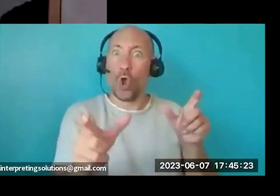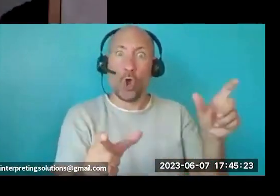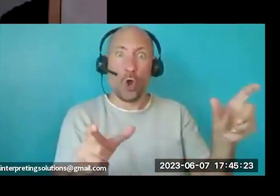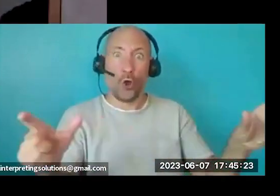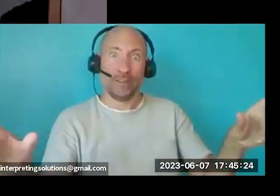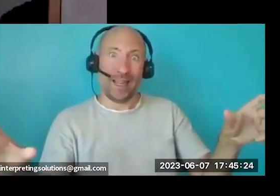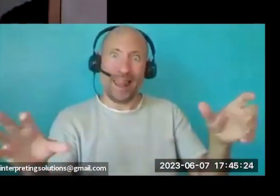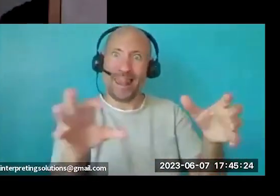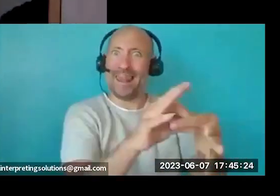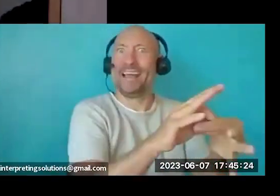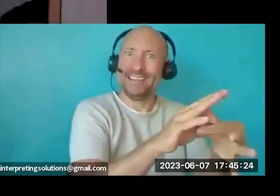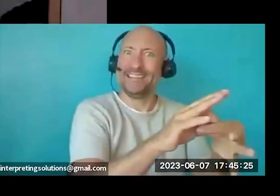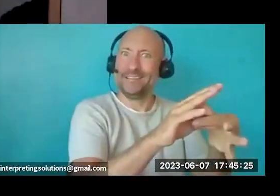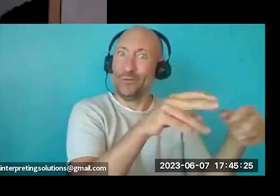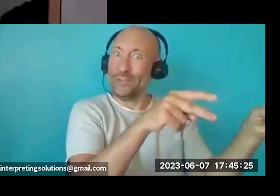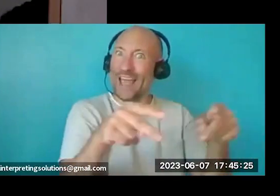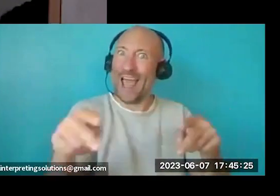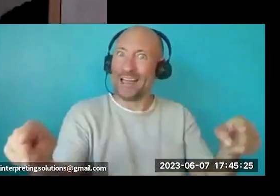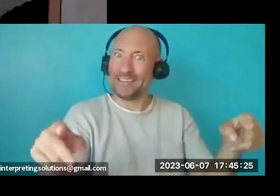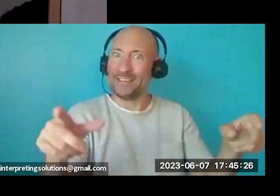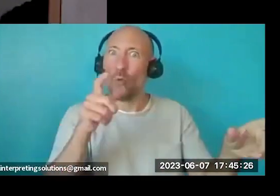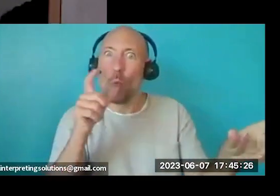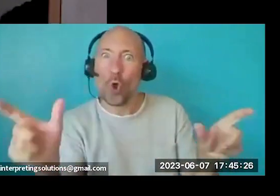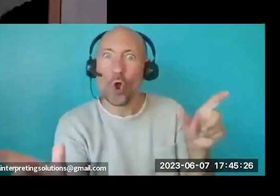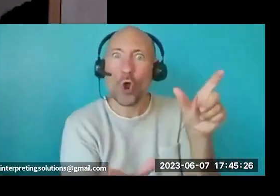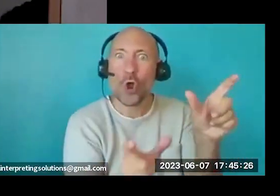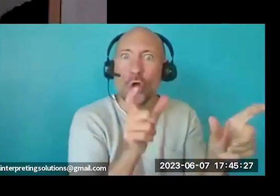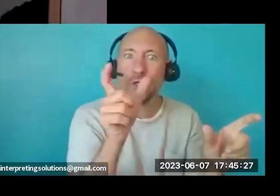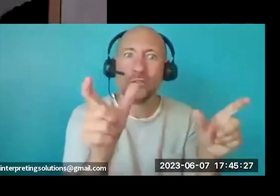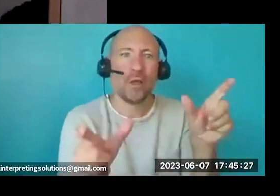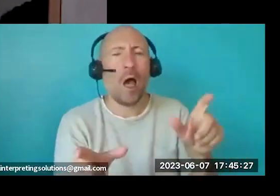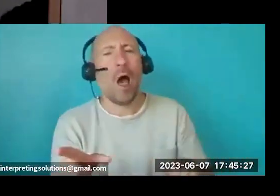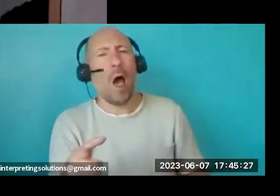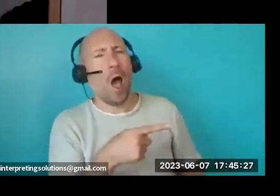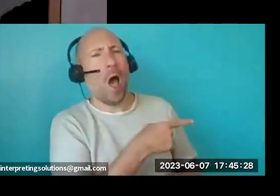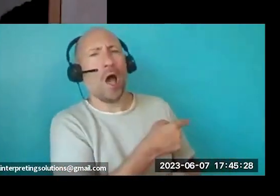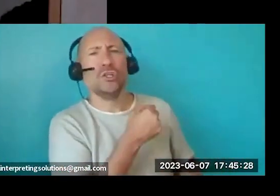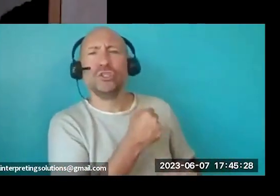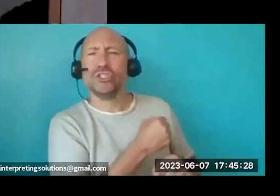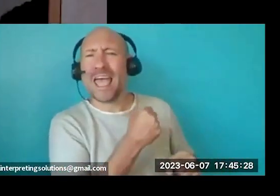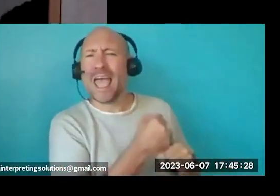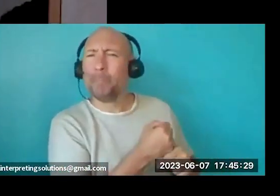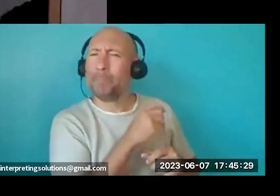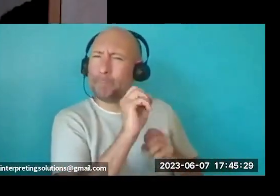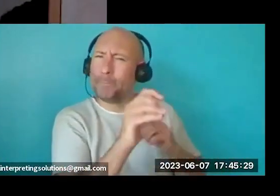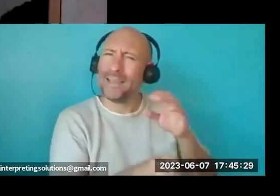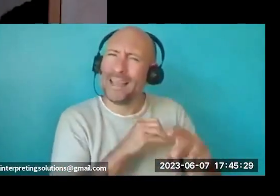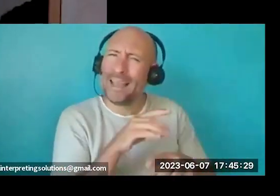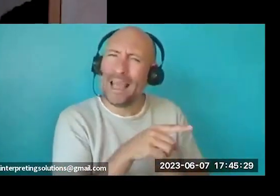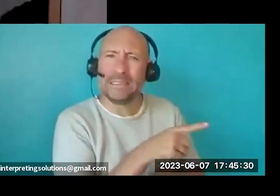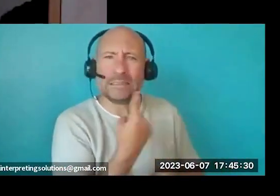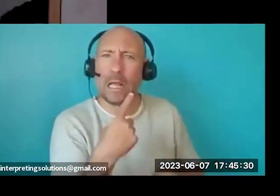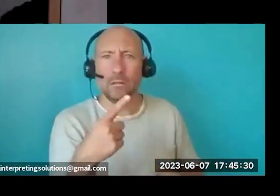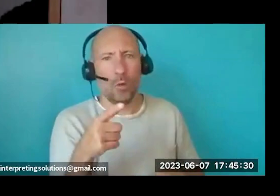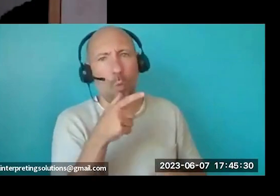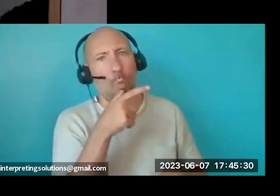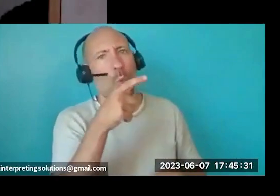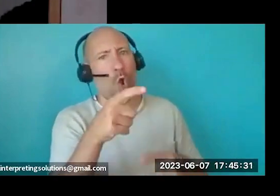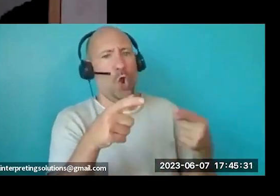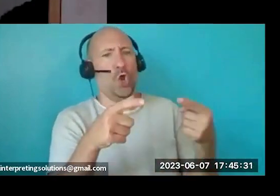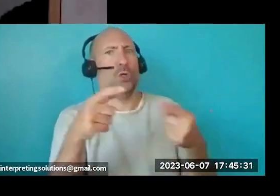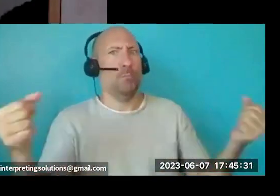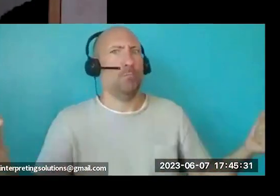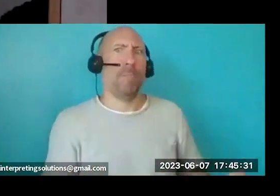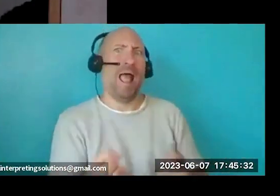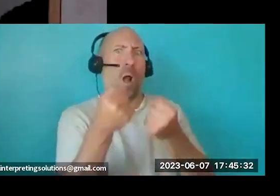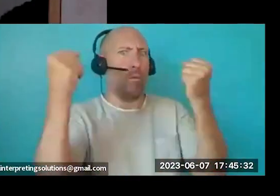choreographed. And it's been really interesting listening to Giuseppe speak about the power of words and